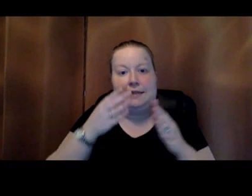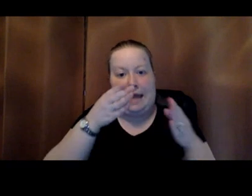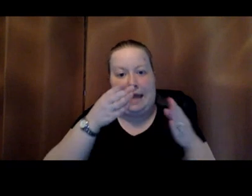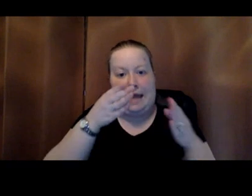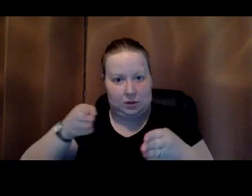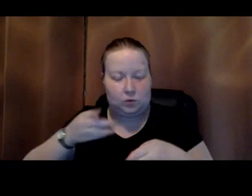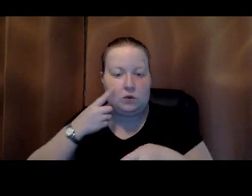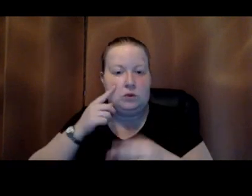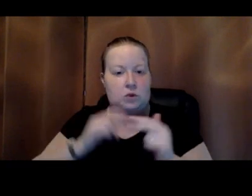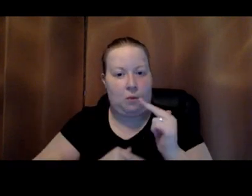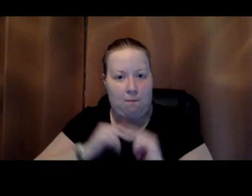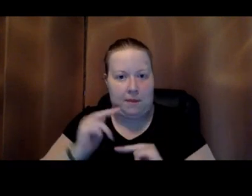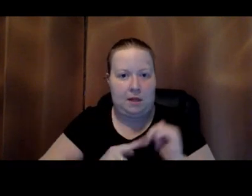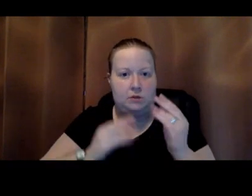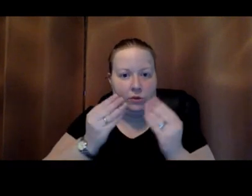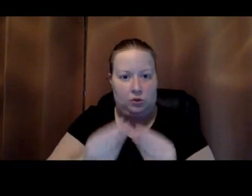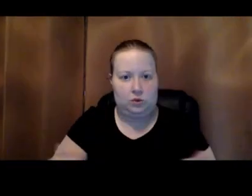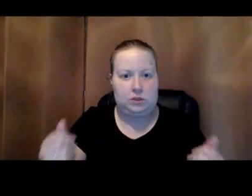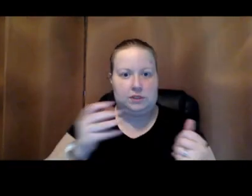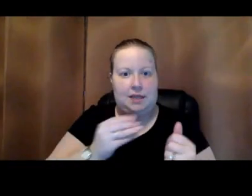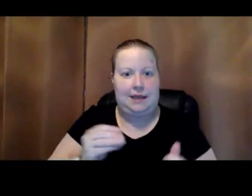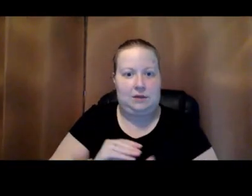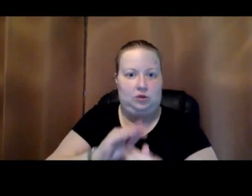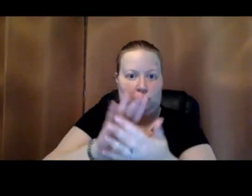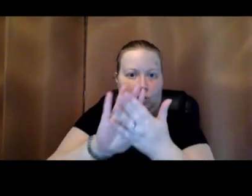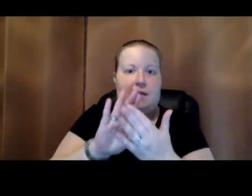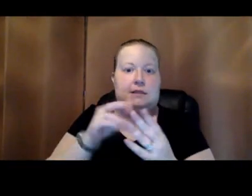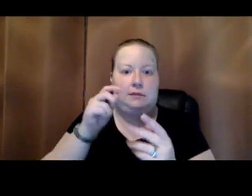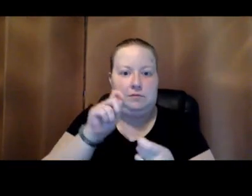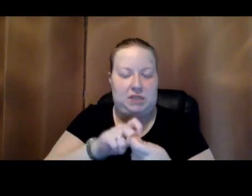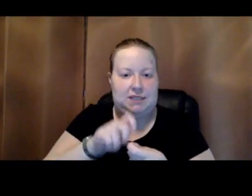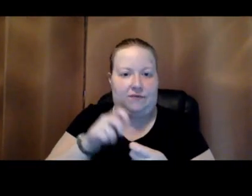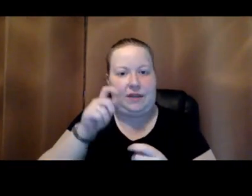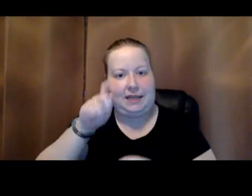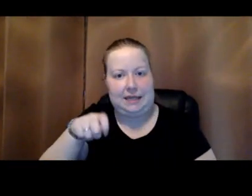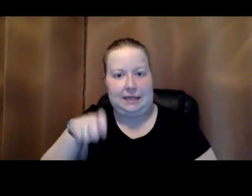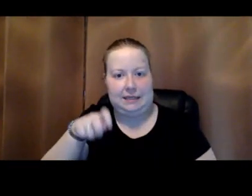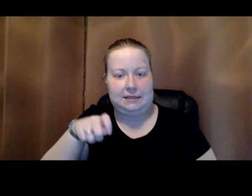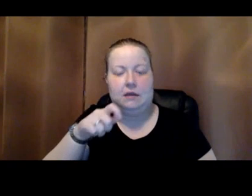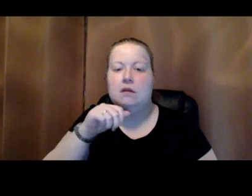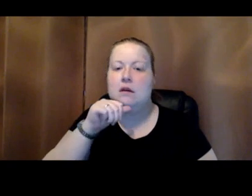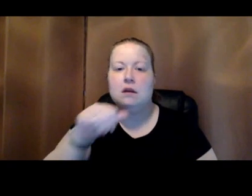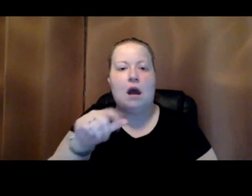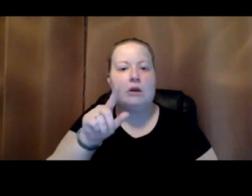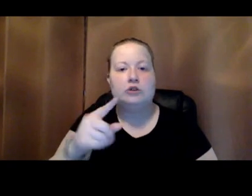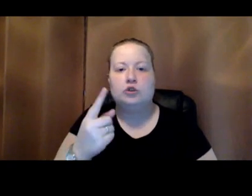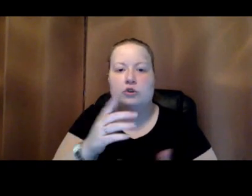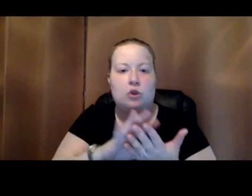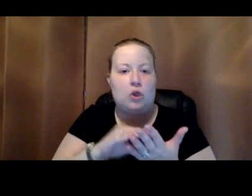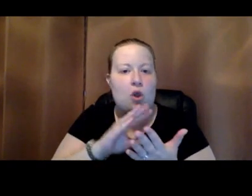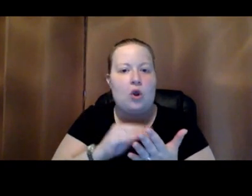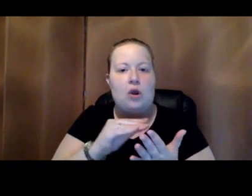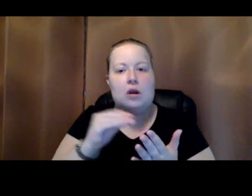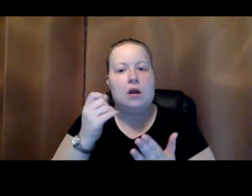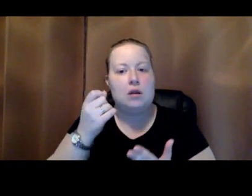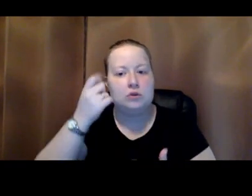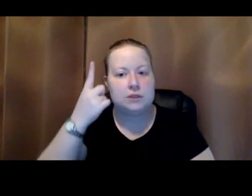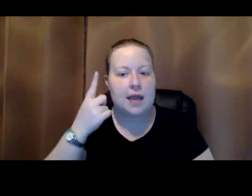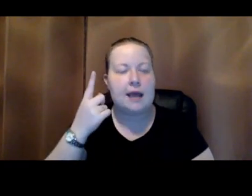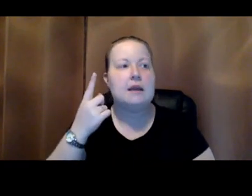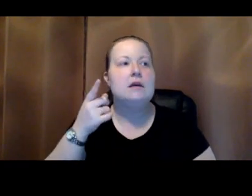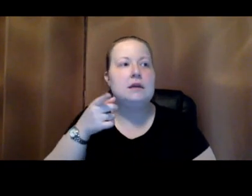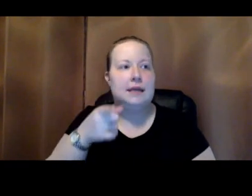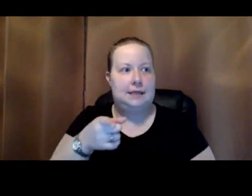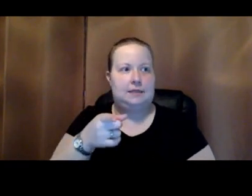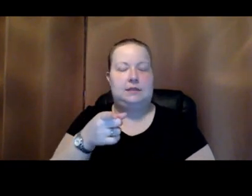solutions to address specific needs. It's not just doing it in order to learn and to understand. It's an end